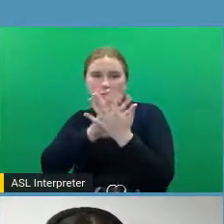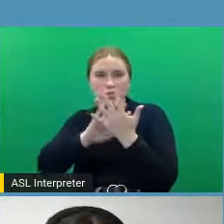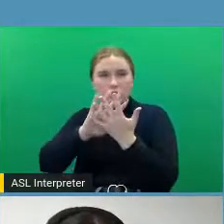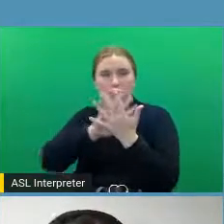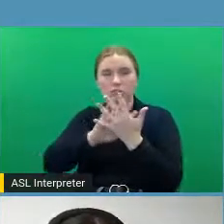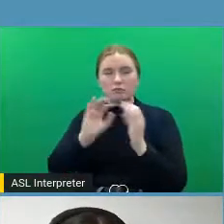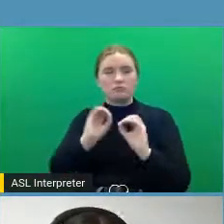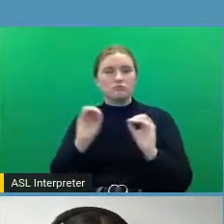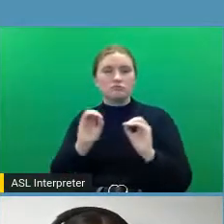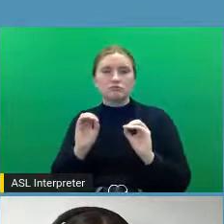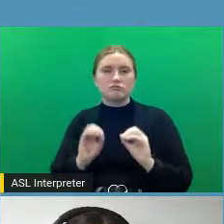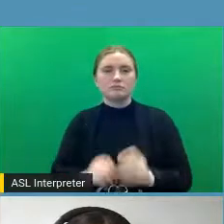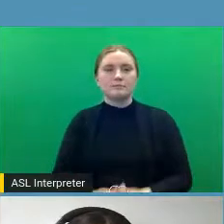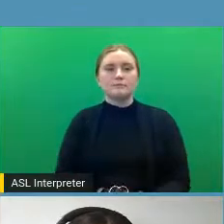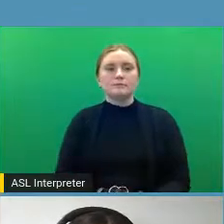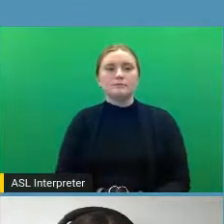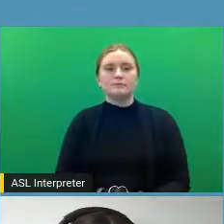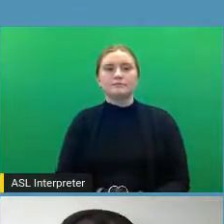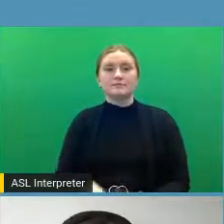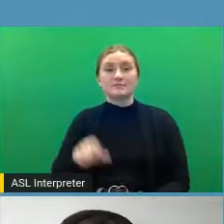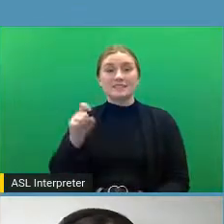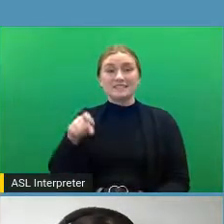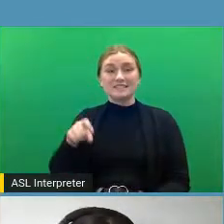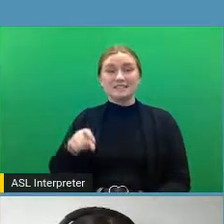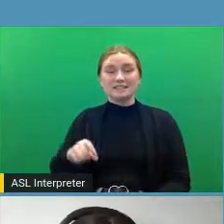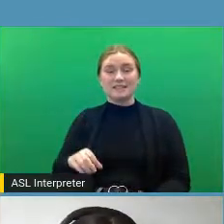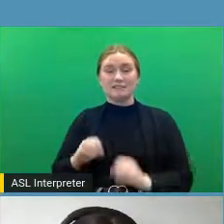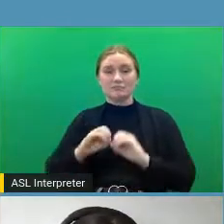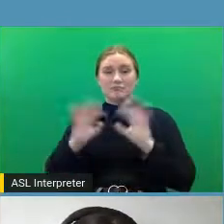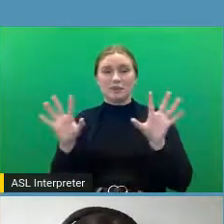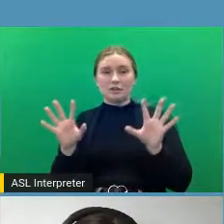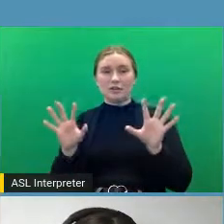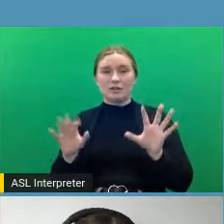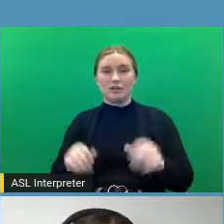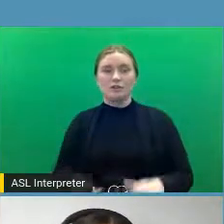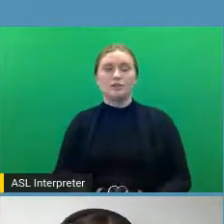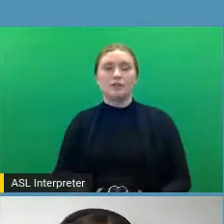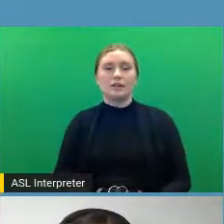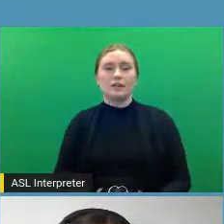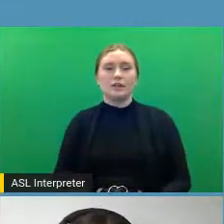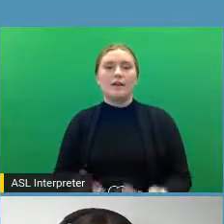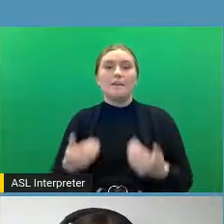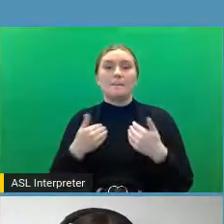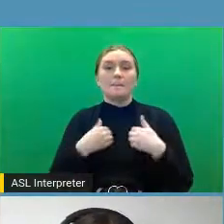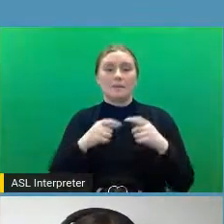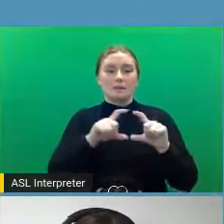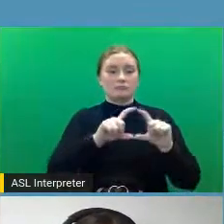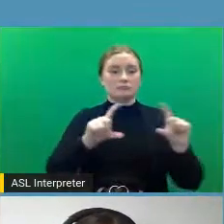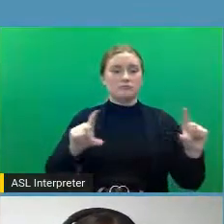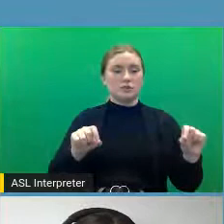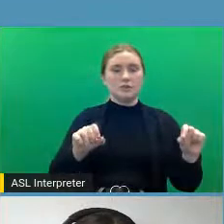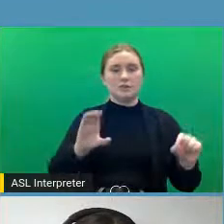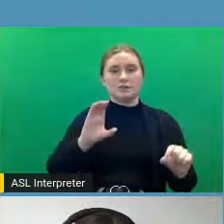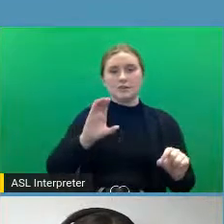box, needs to be clearly visible. Leave space in your frame for captions, especially be attentive to